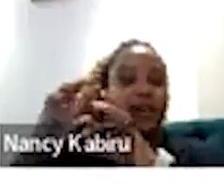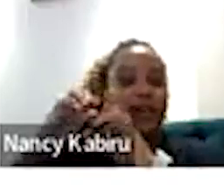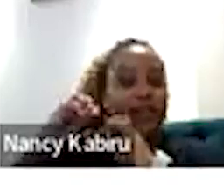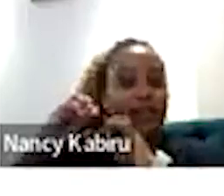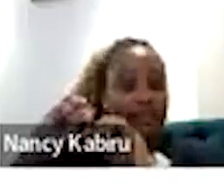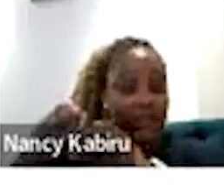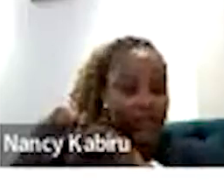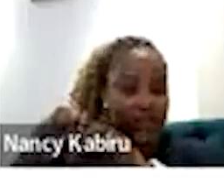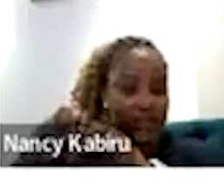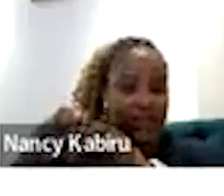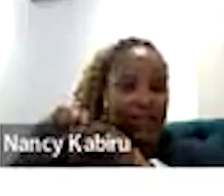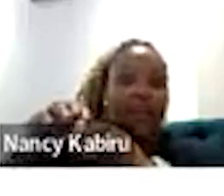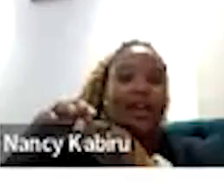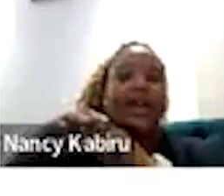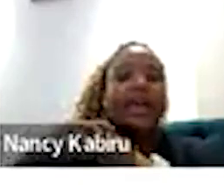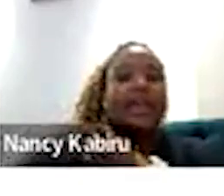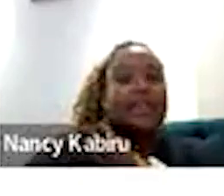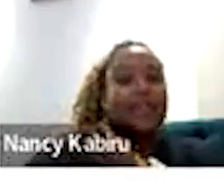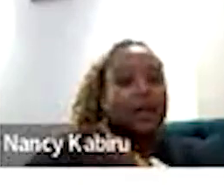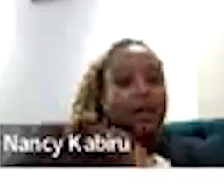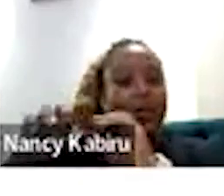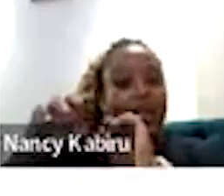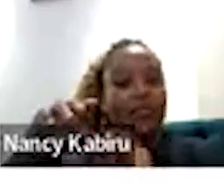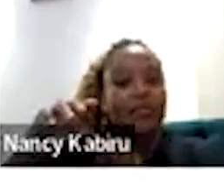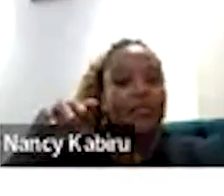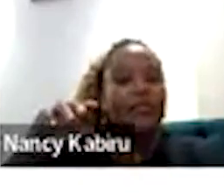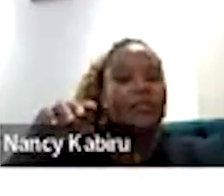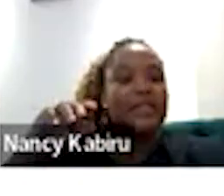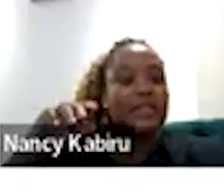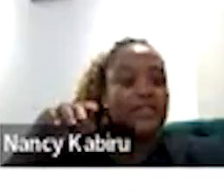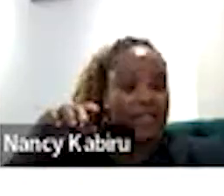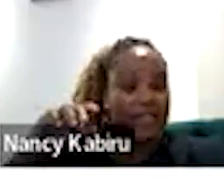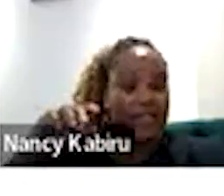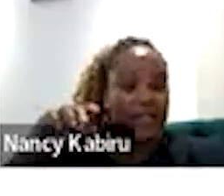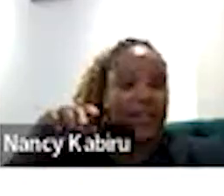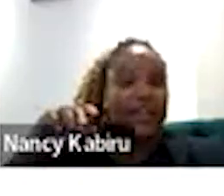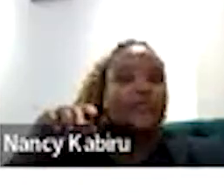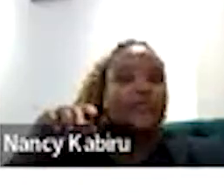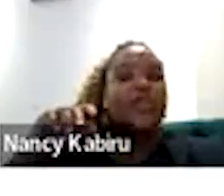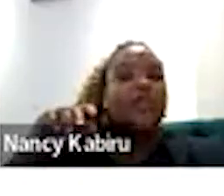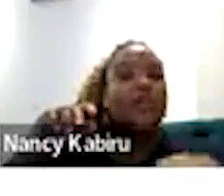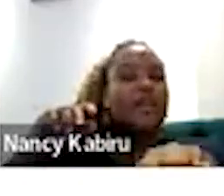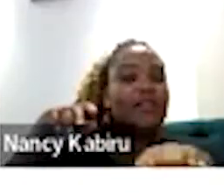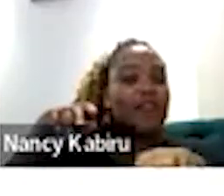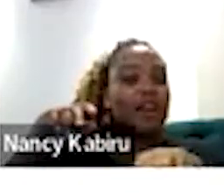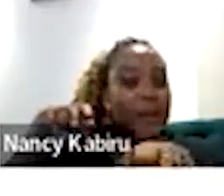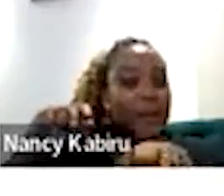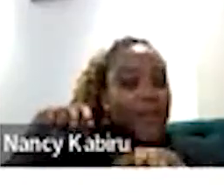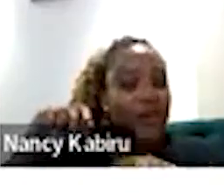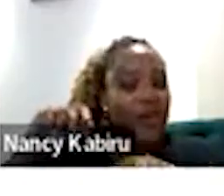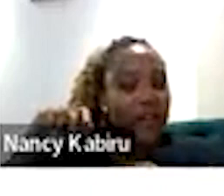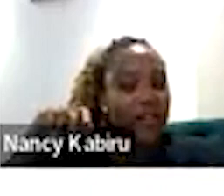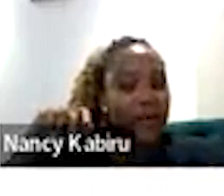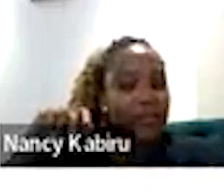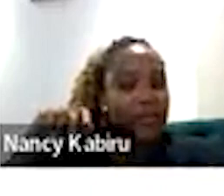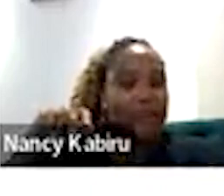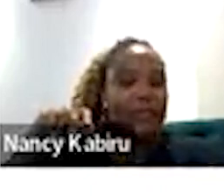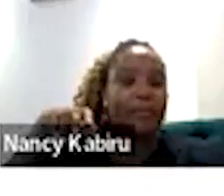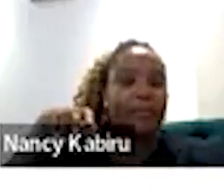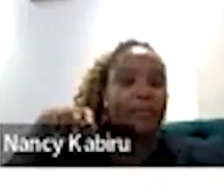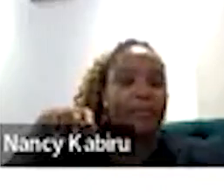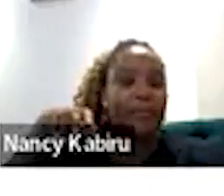has mental health distress. And once you move from distress, that's when you develop a mental